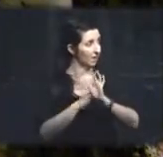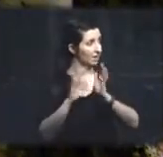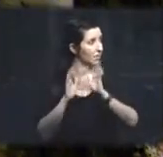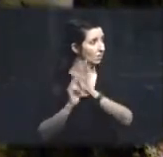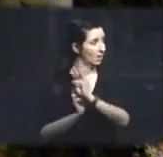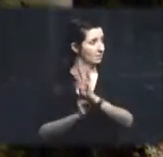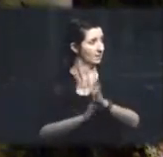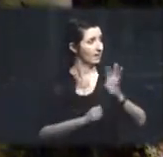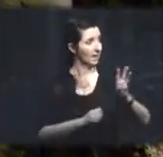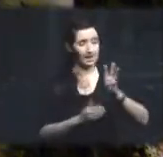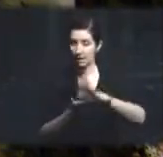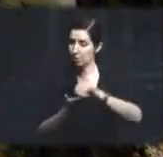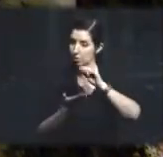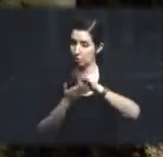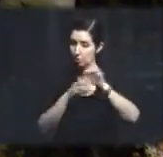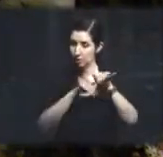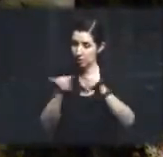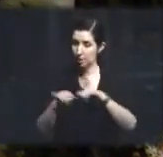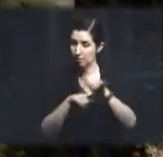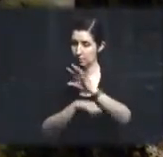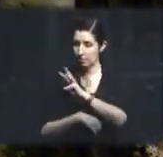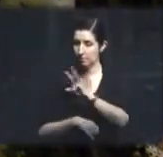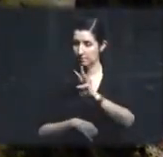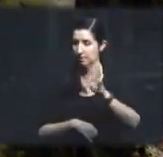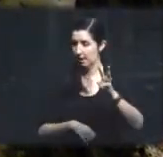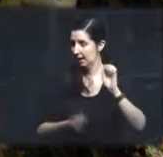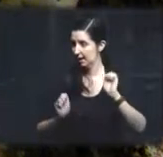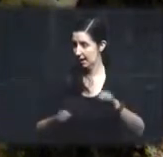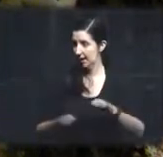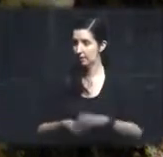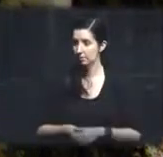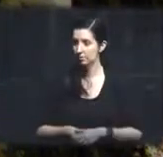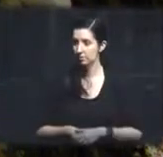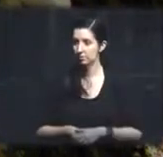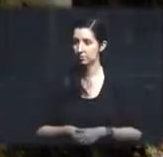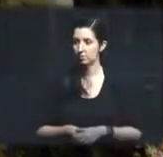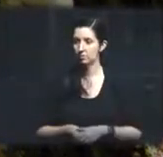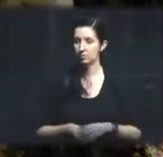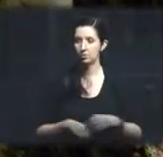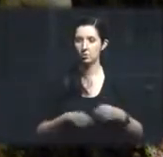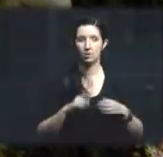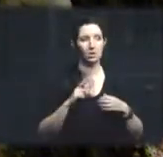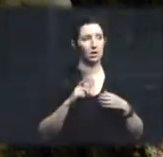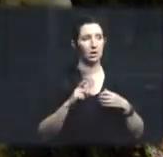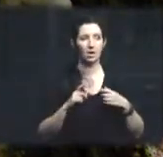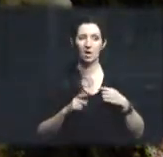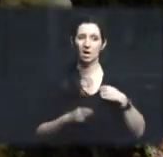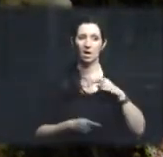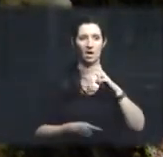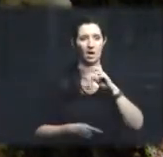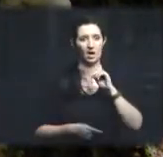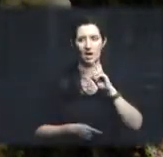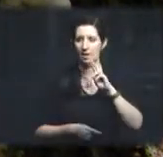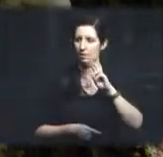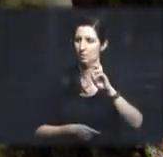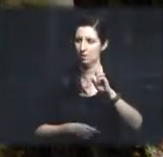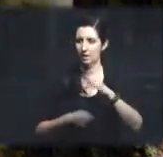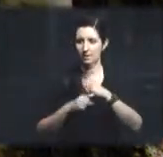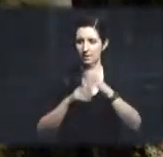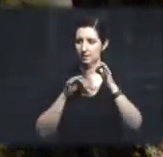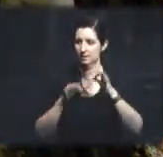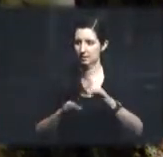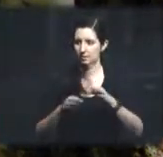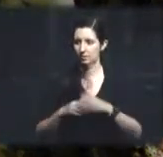right on the PPCC webpage. Okay. Well, I rarely make much in the way of decisions on the stage, but I would say we